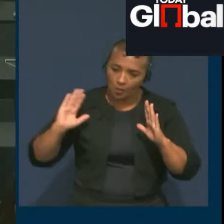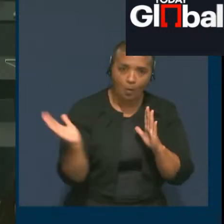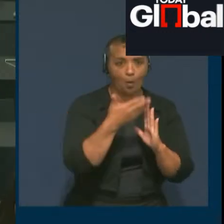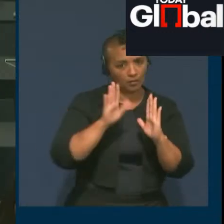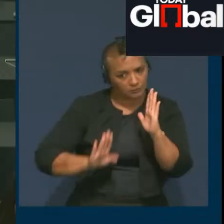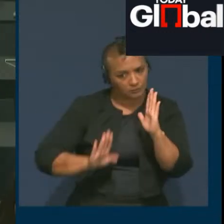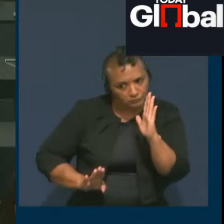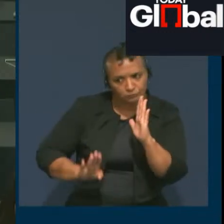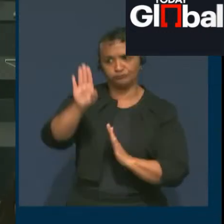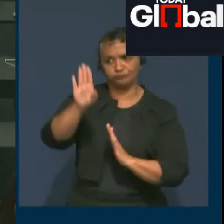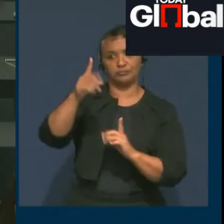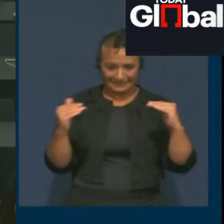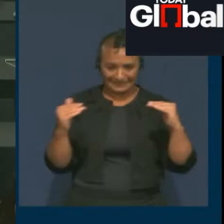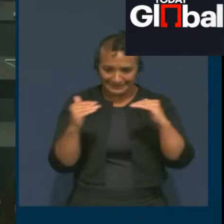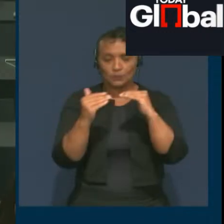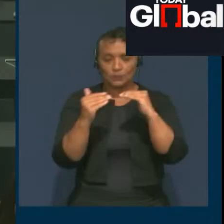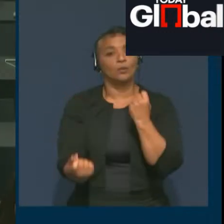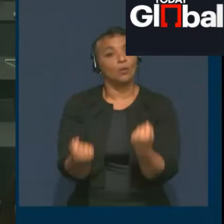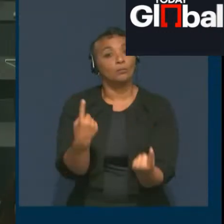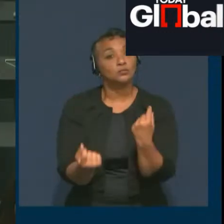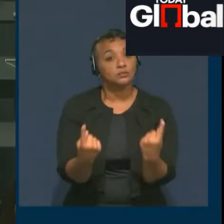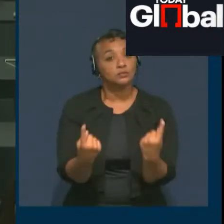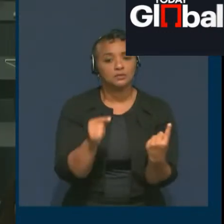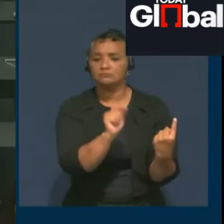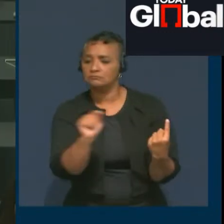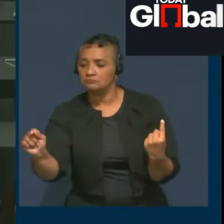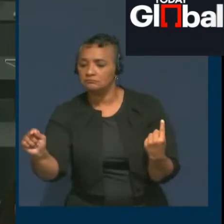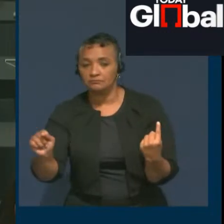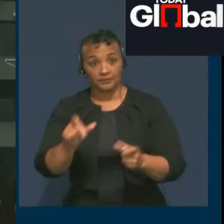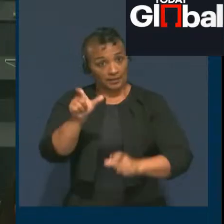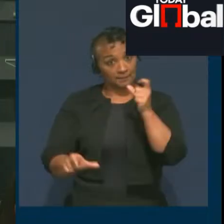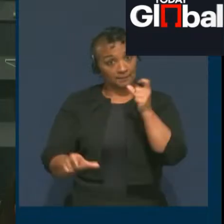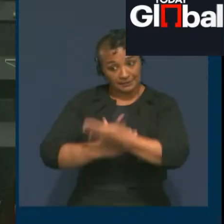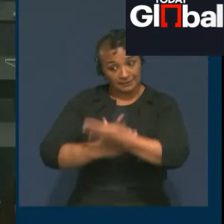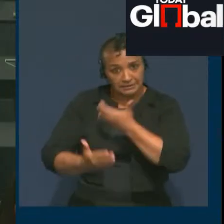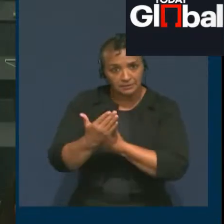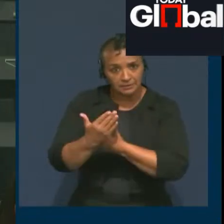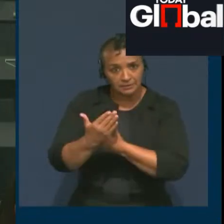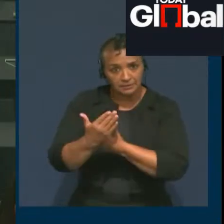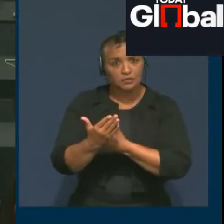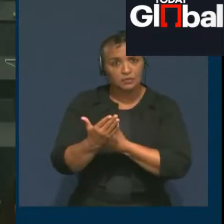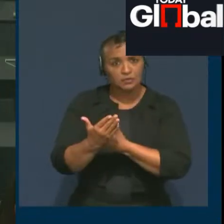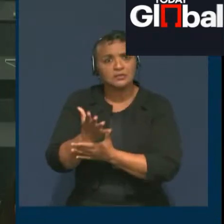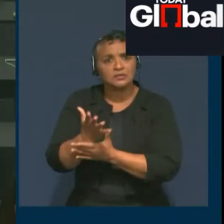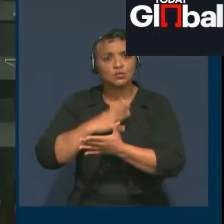opportunities. We wanted to incorporate the rights of persons with disabilities in all